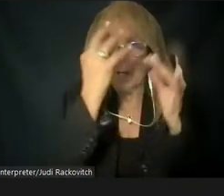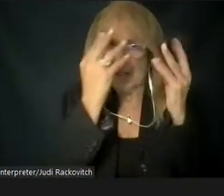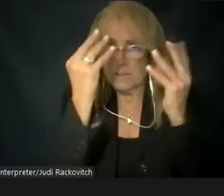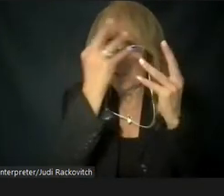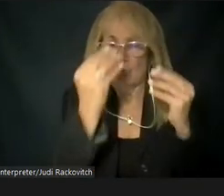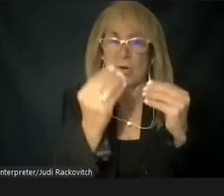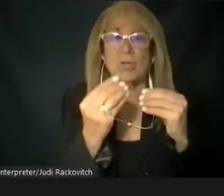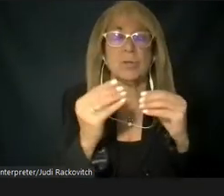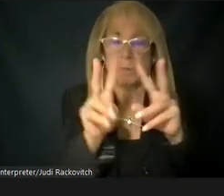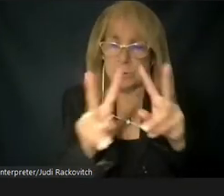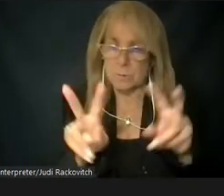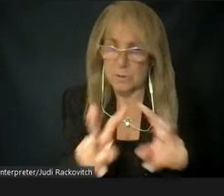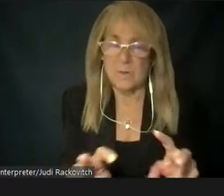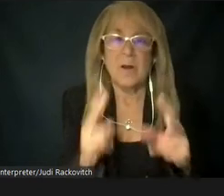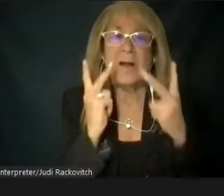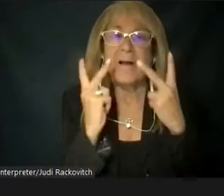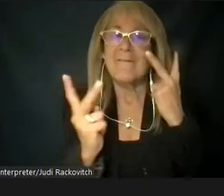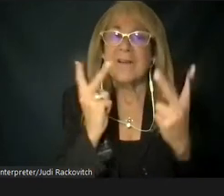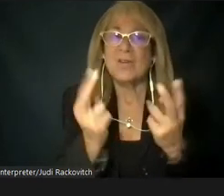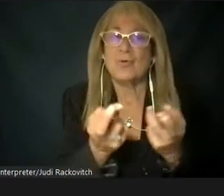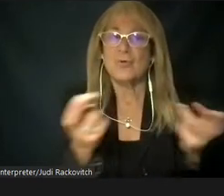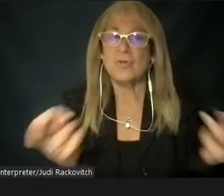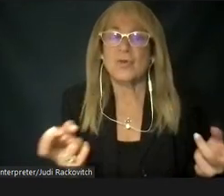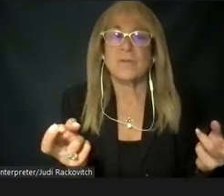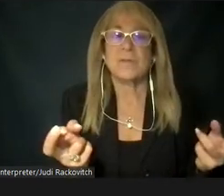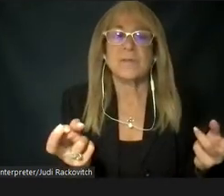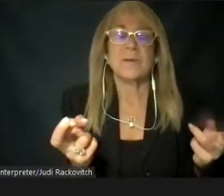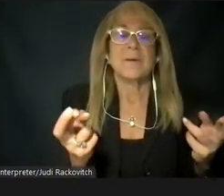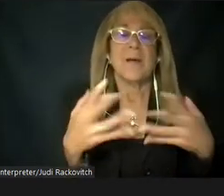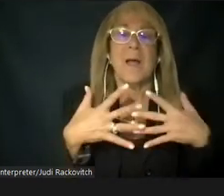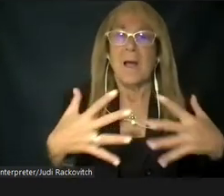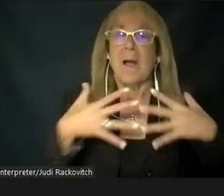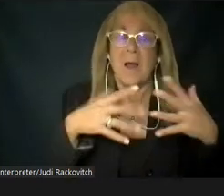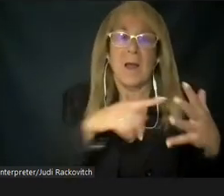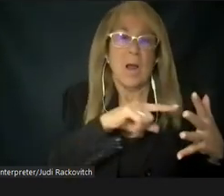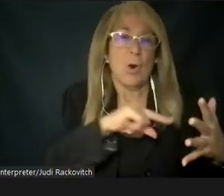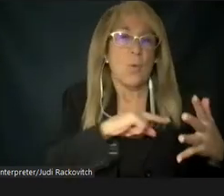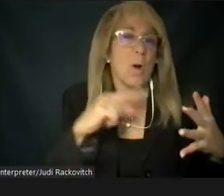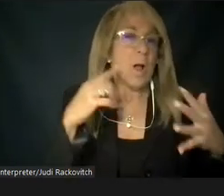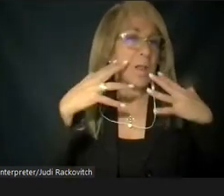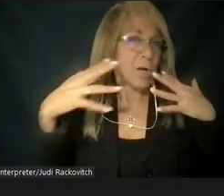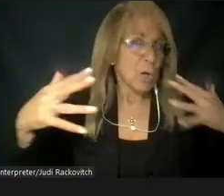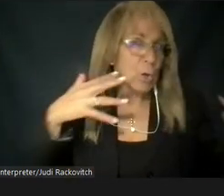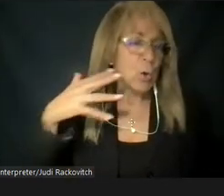We'll be looking at the visual resources, air quality, noise, and environmental justice, among others.